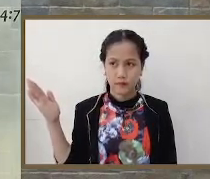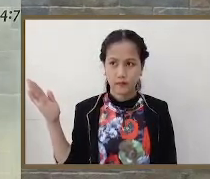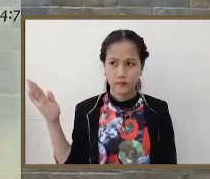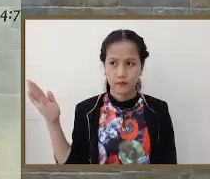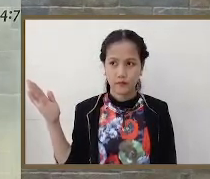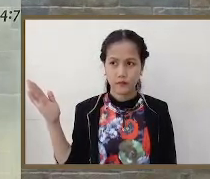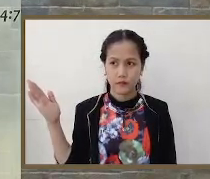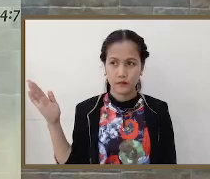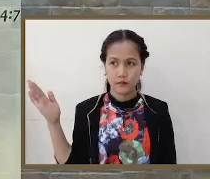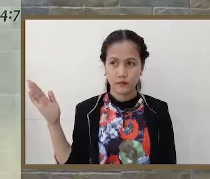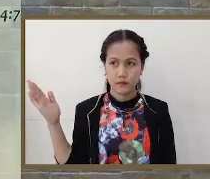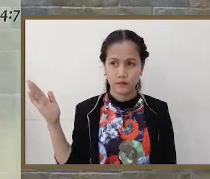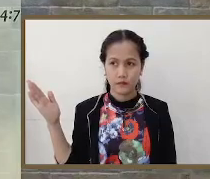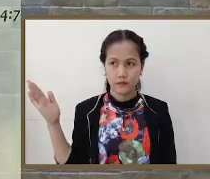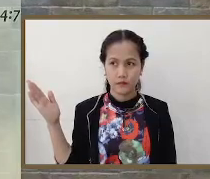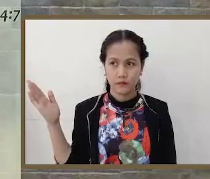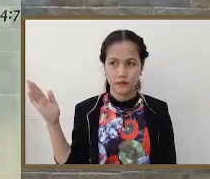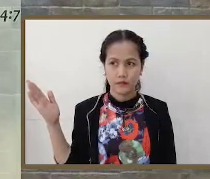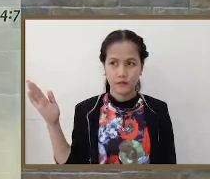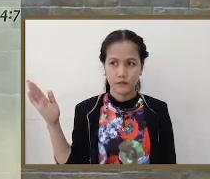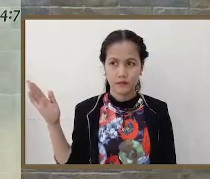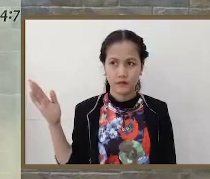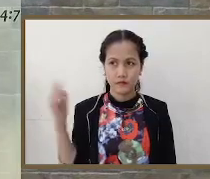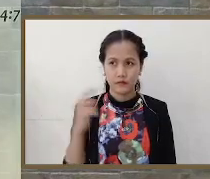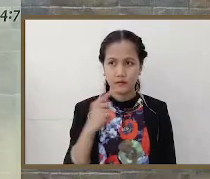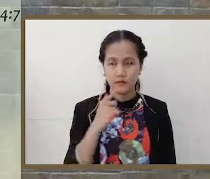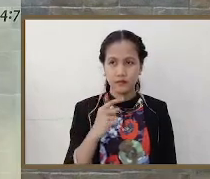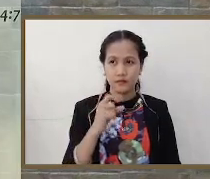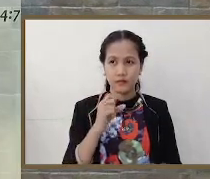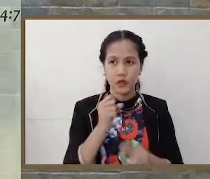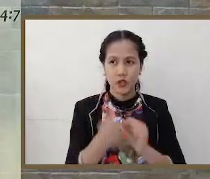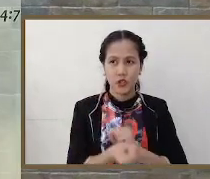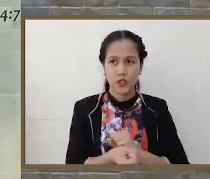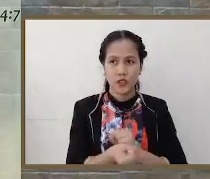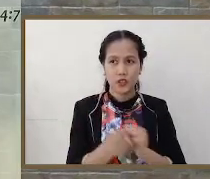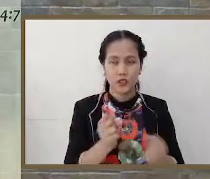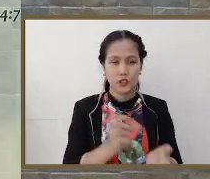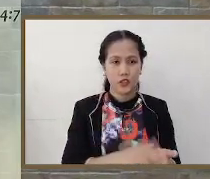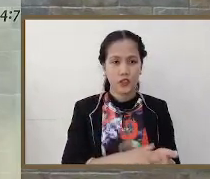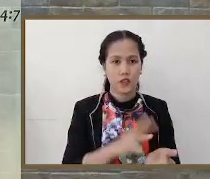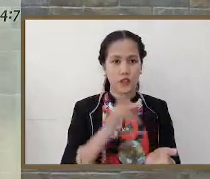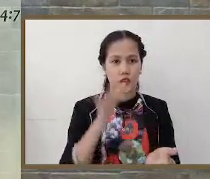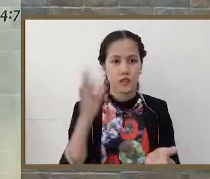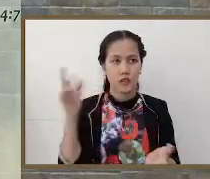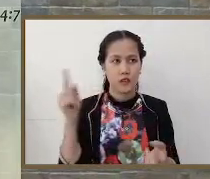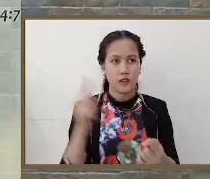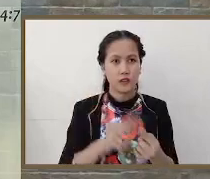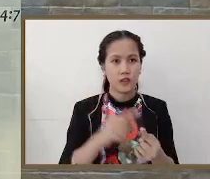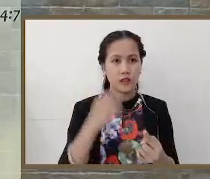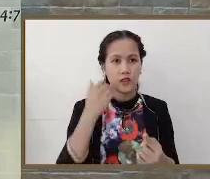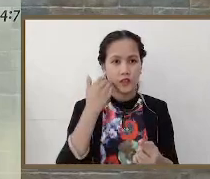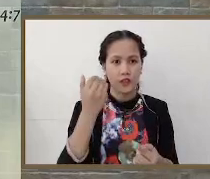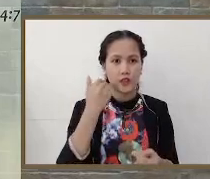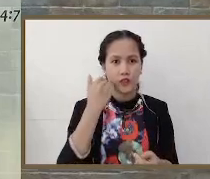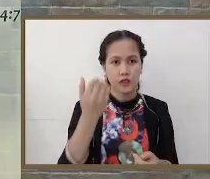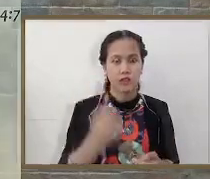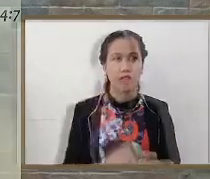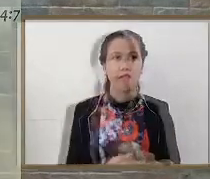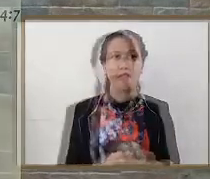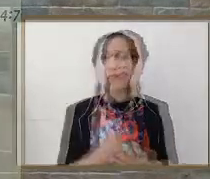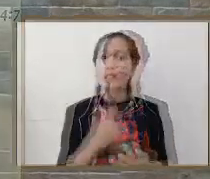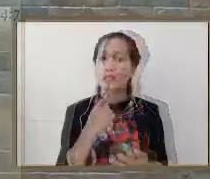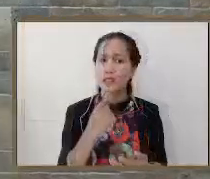shame. I will change their glory into shame. Sabi ko nga po sa bawat isa sa atin kanina, mga kapatid, biyaya ng